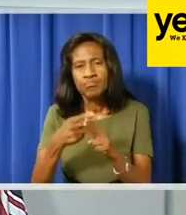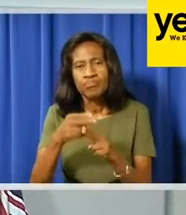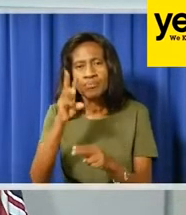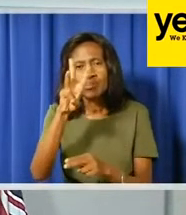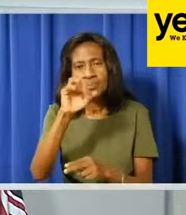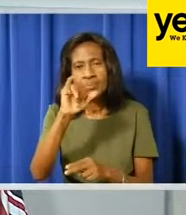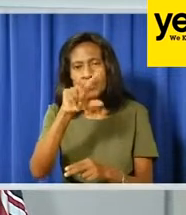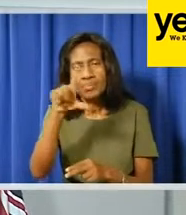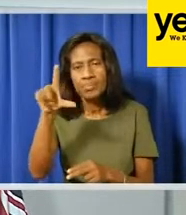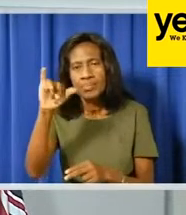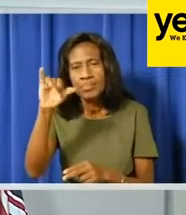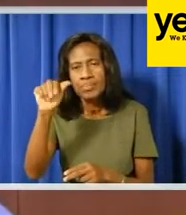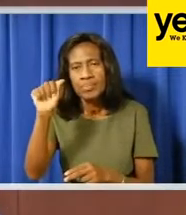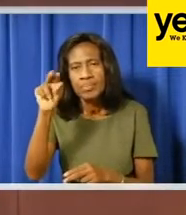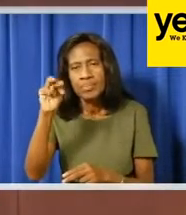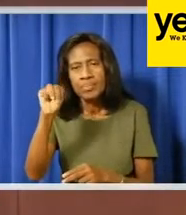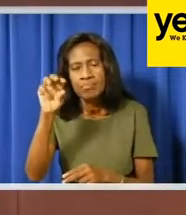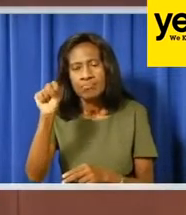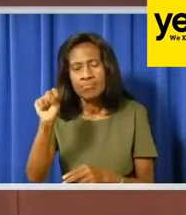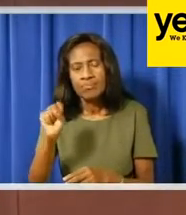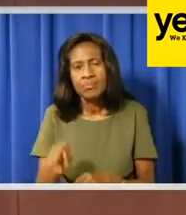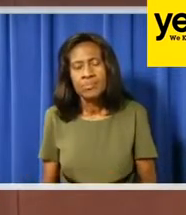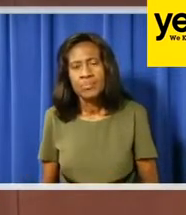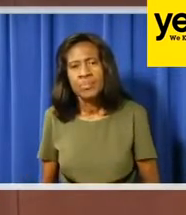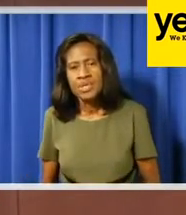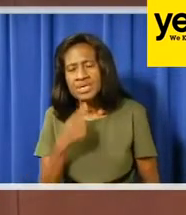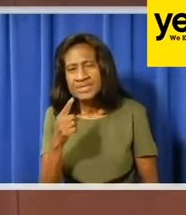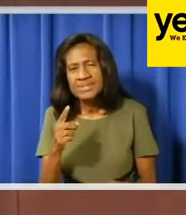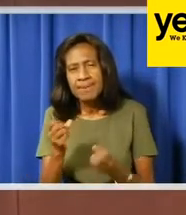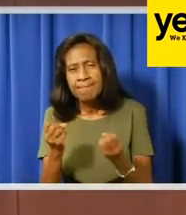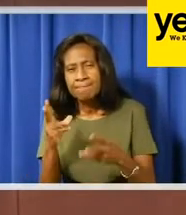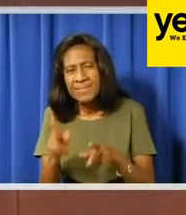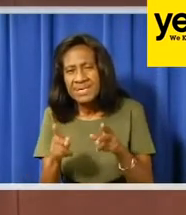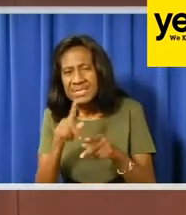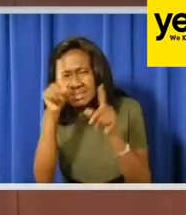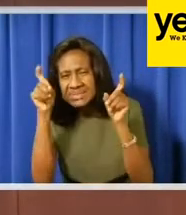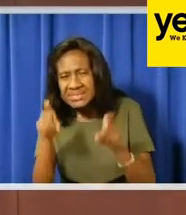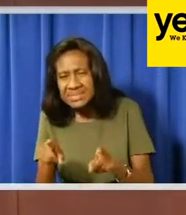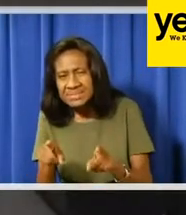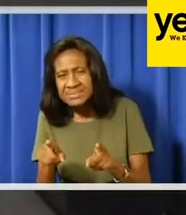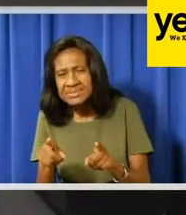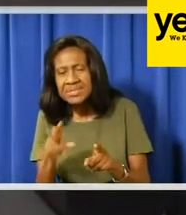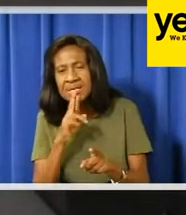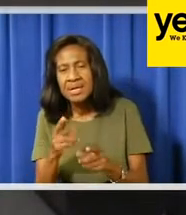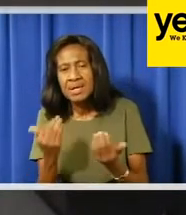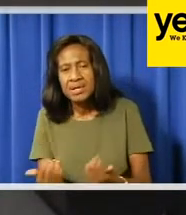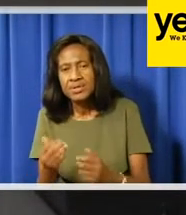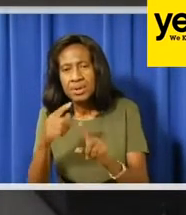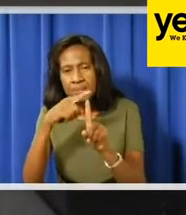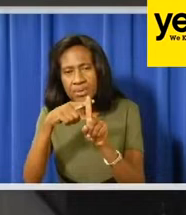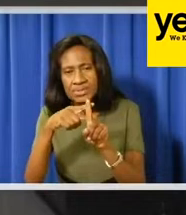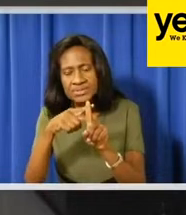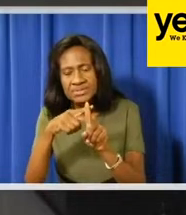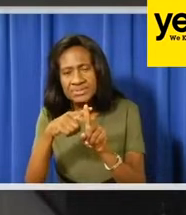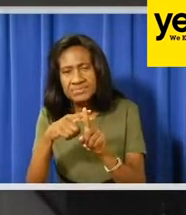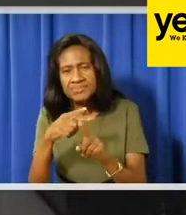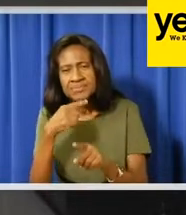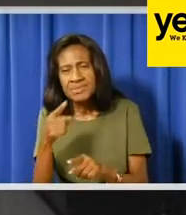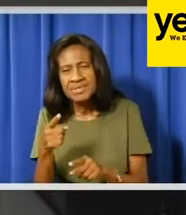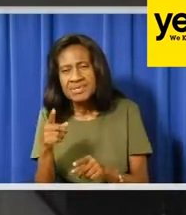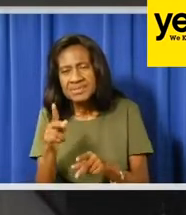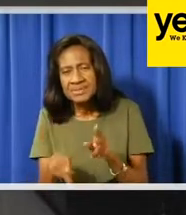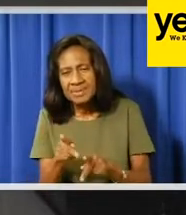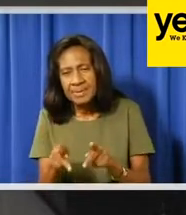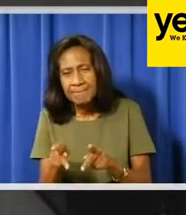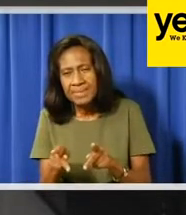Can I just check with you? A lot of the tests that are coming back positive, we now are not testing people at the airport. So these people